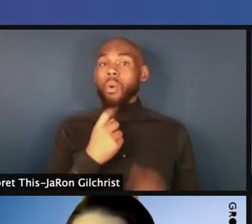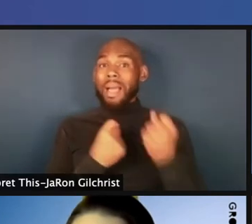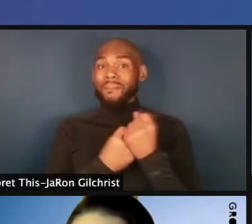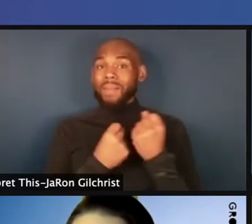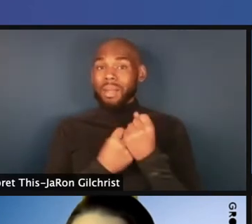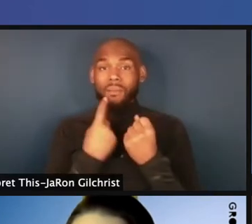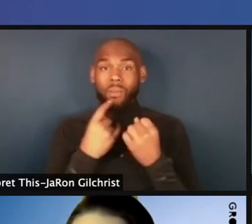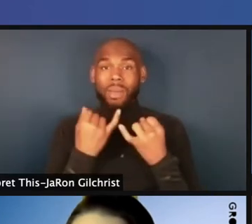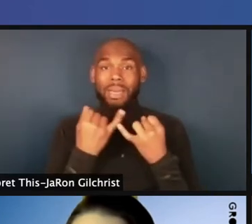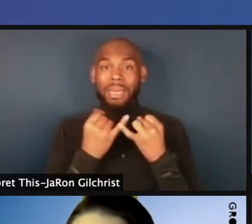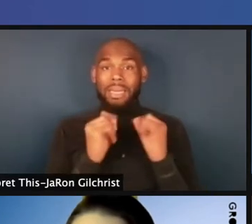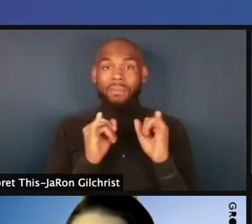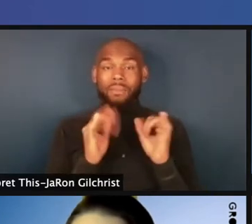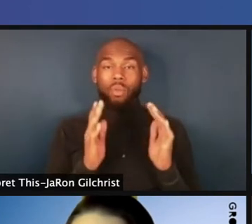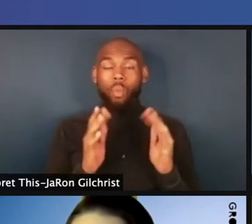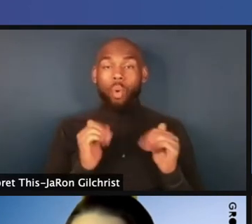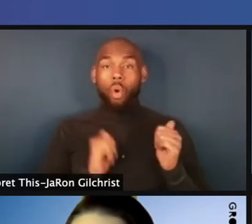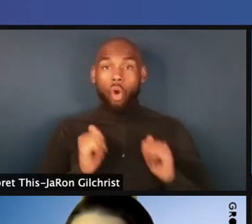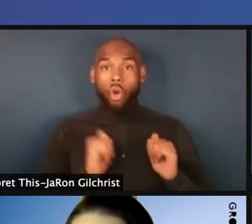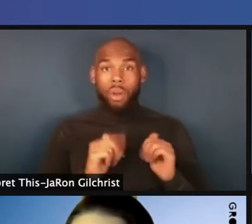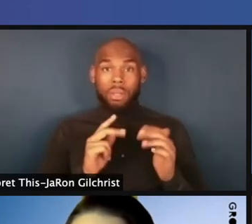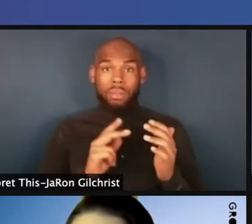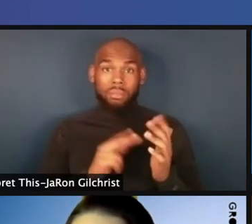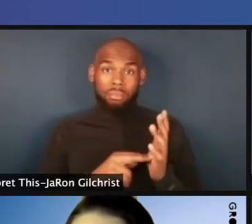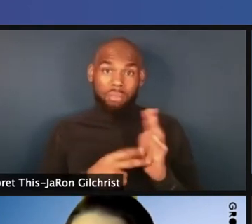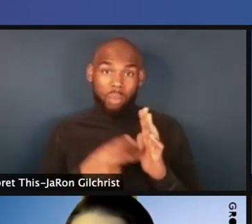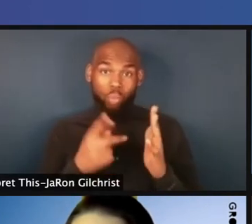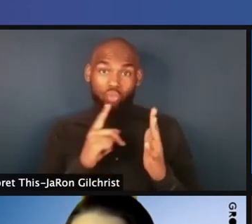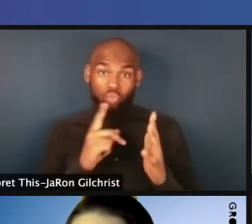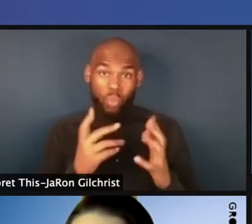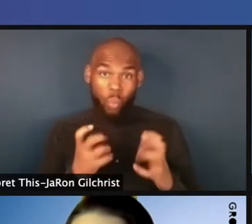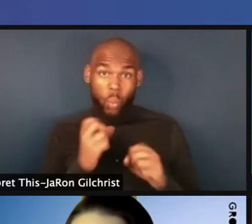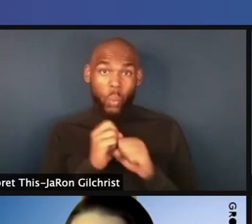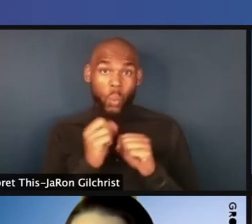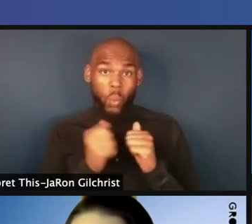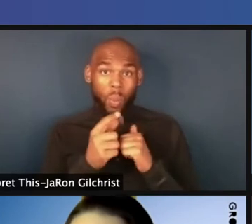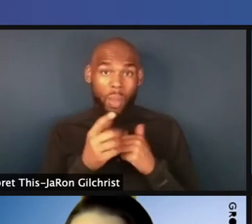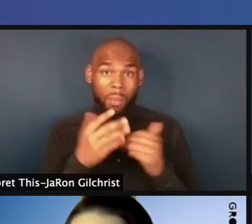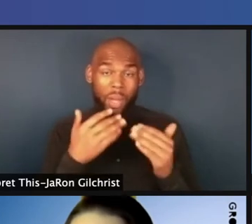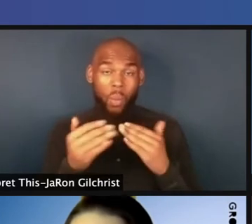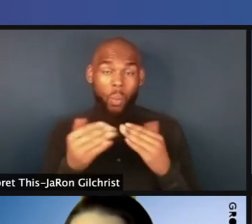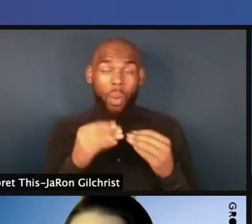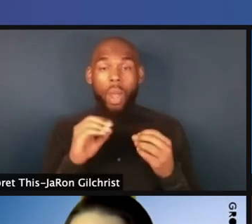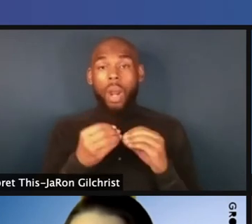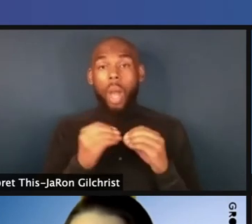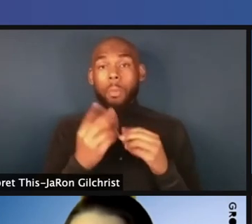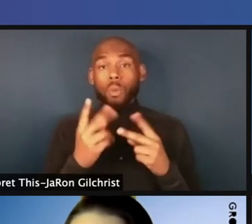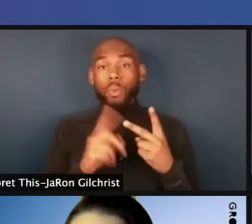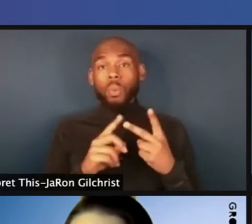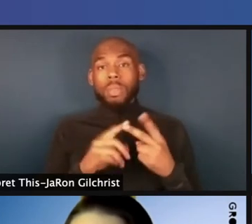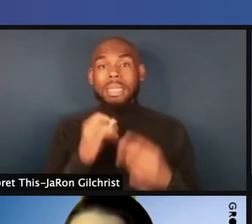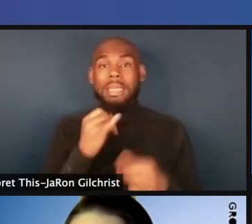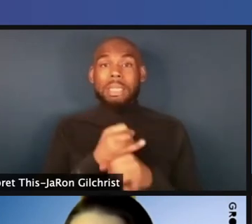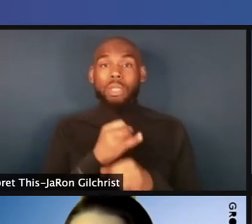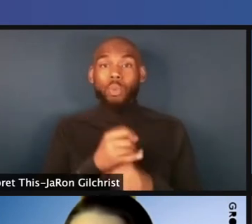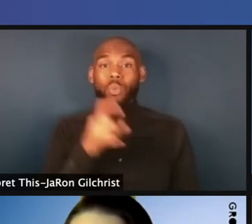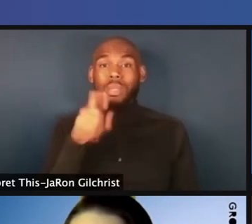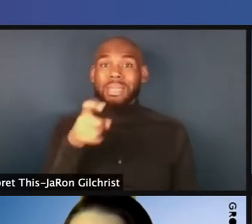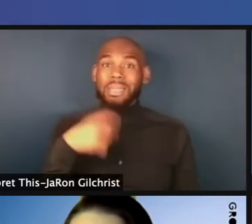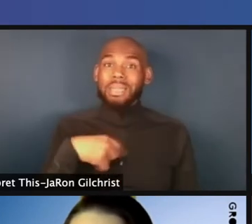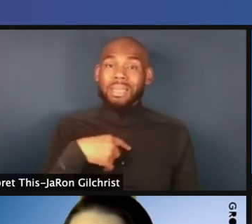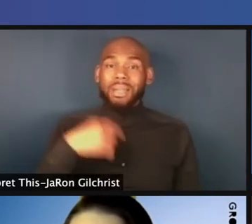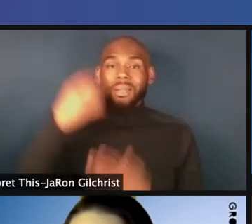artist, number one, do you want to work with them anyway? That's a question. I mean, but also, like, number two, the institution needs us, especially